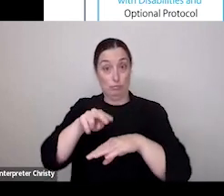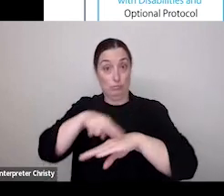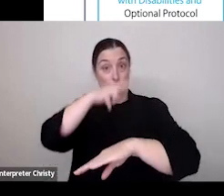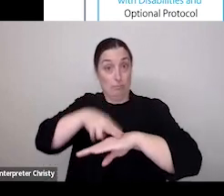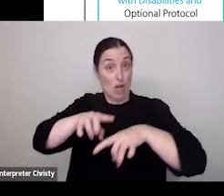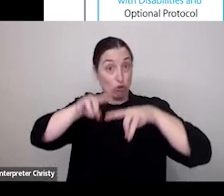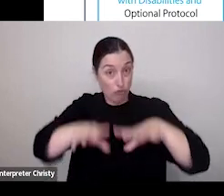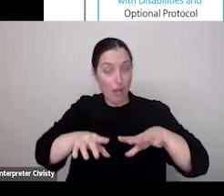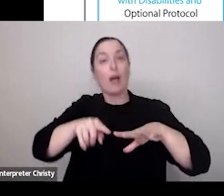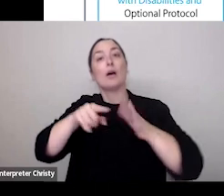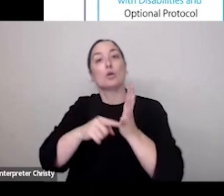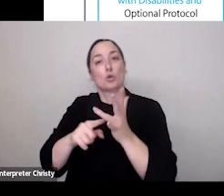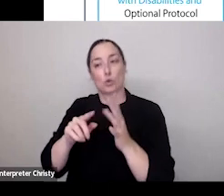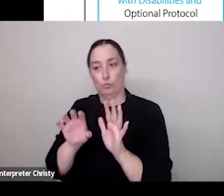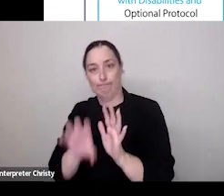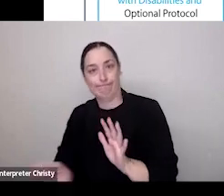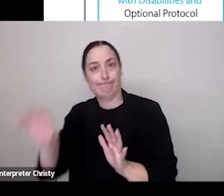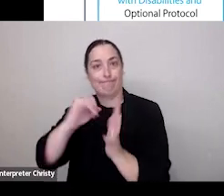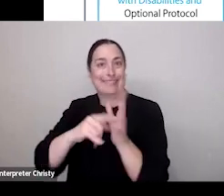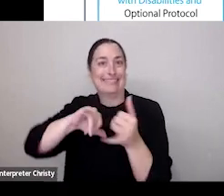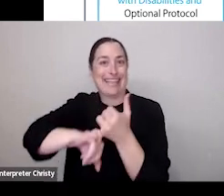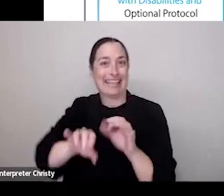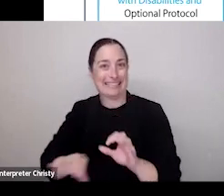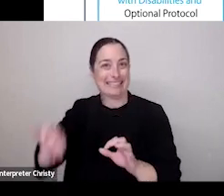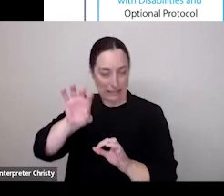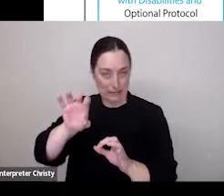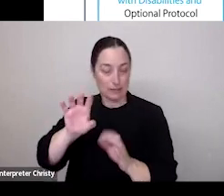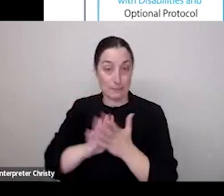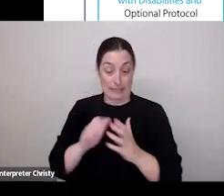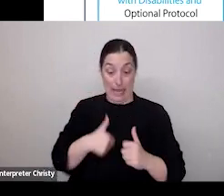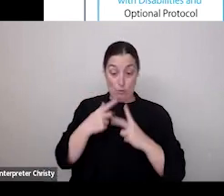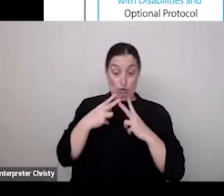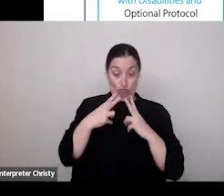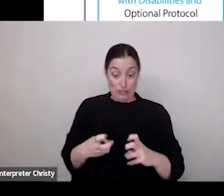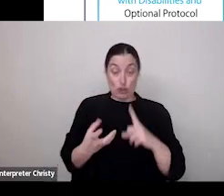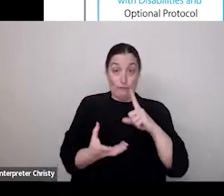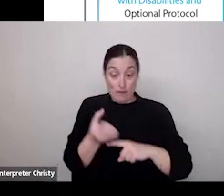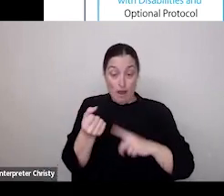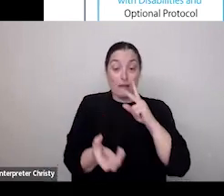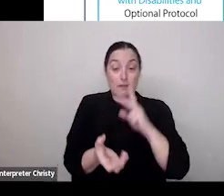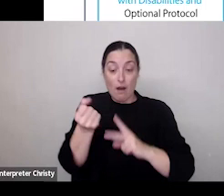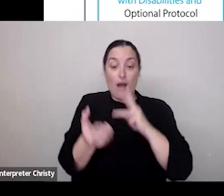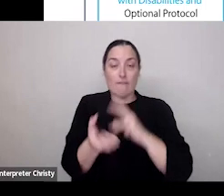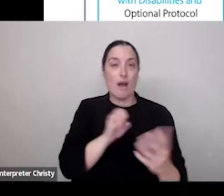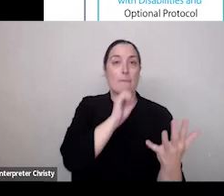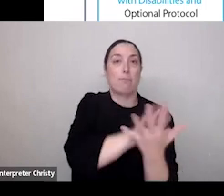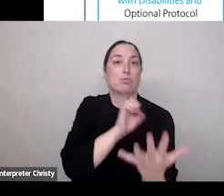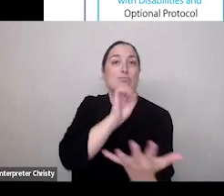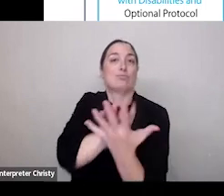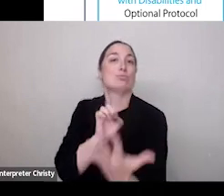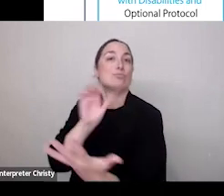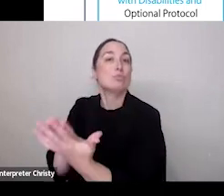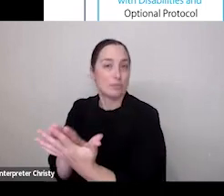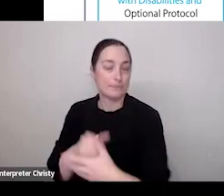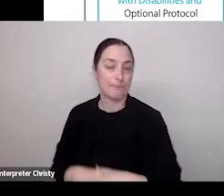all started to embrace and embed the research findings as we've traveled on this journey since 2015. A key